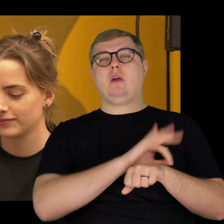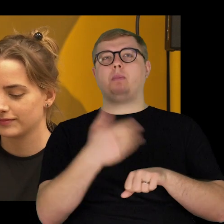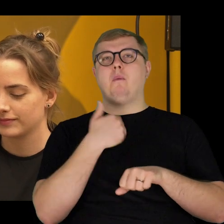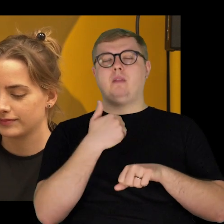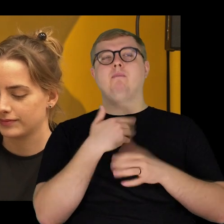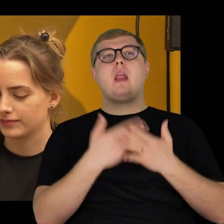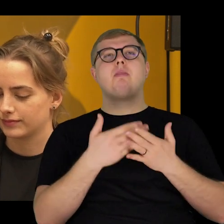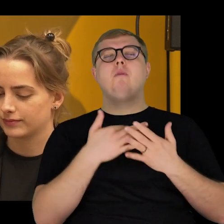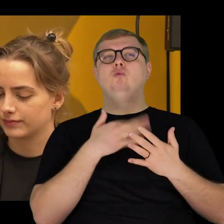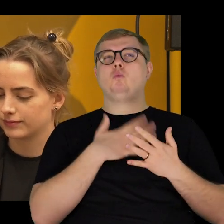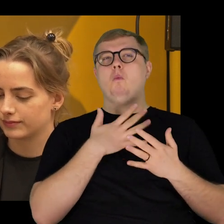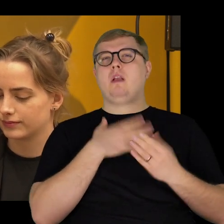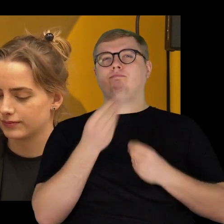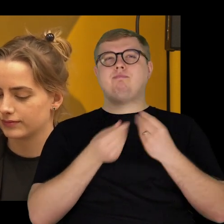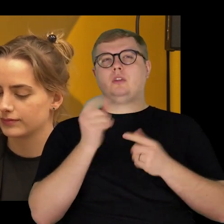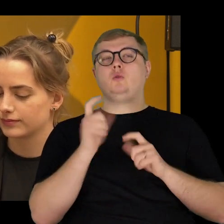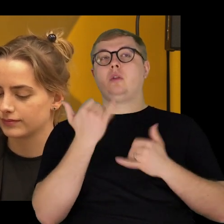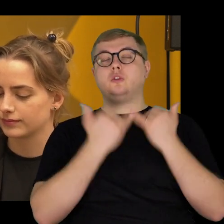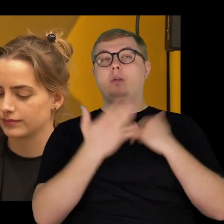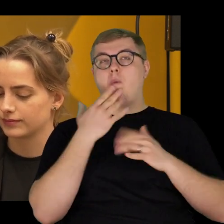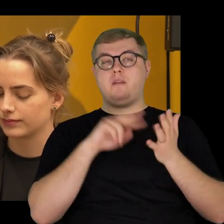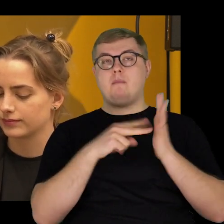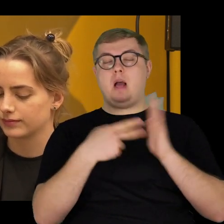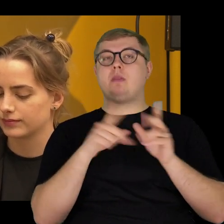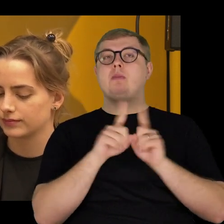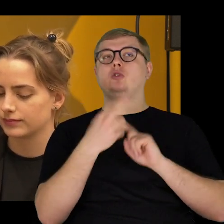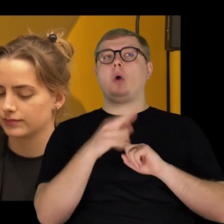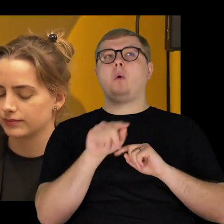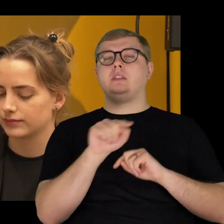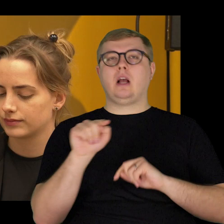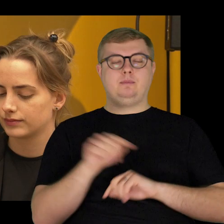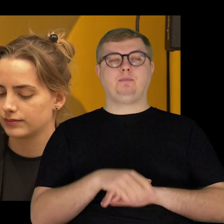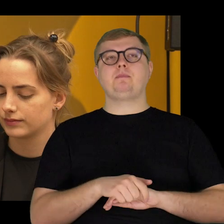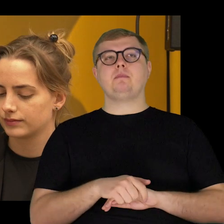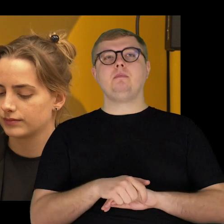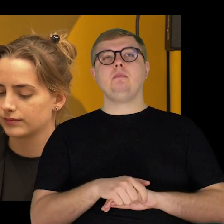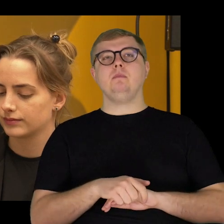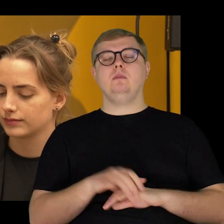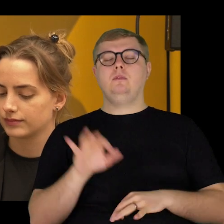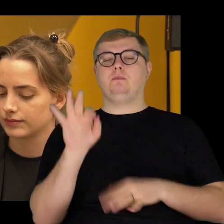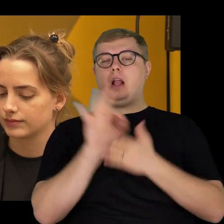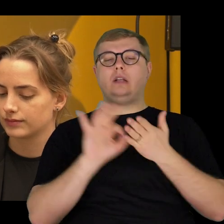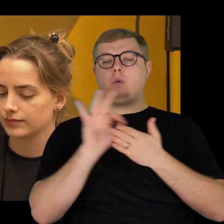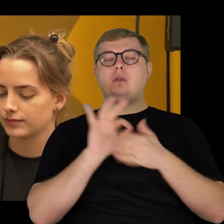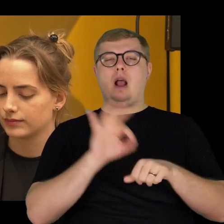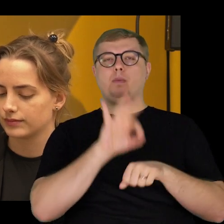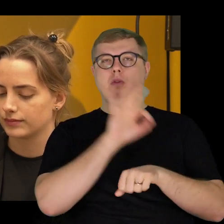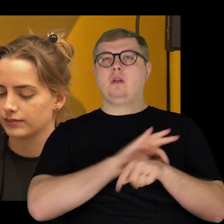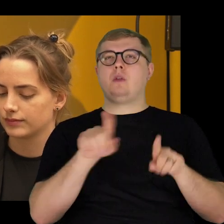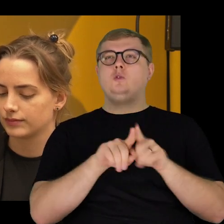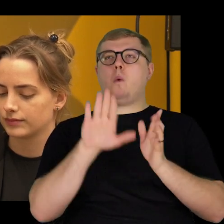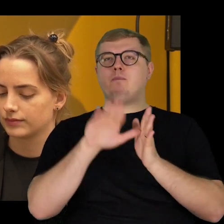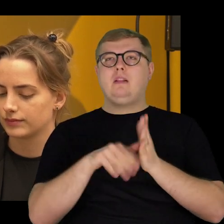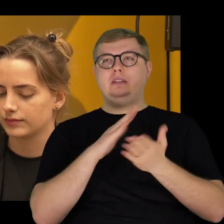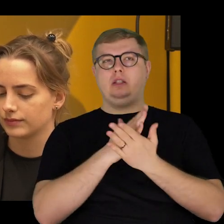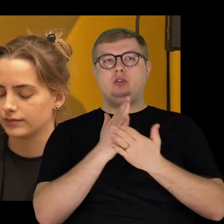because then, you know, then we're talking about plans. We're talking about kind of really architectural and urban design drawings, which are then, you know, and there's a whole